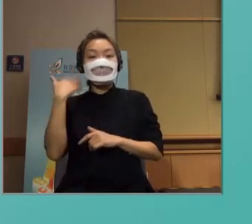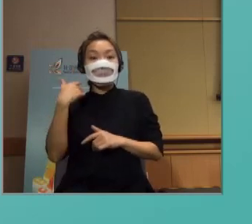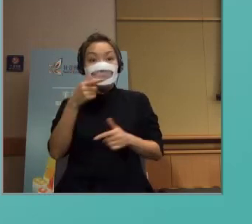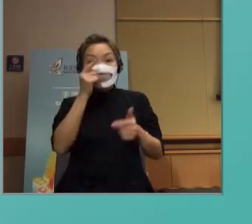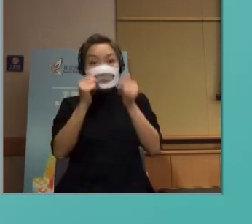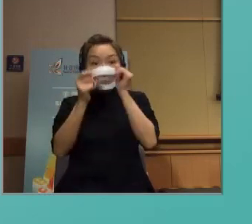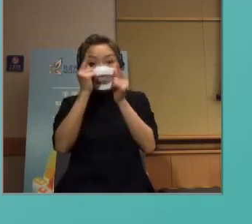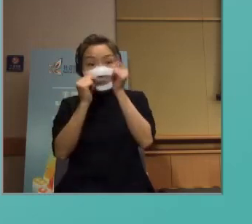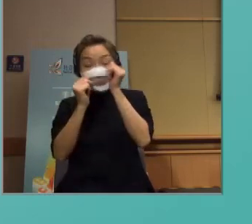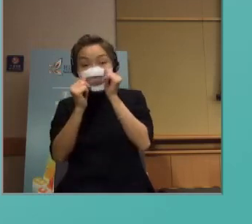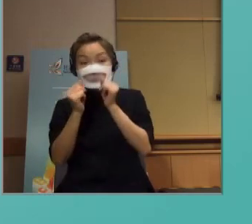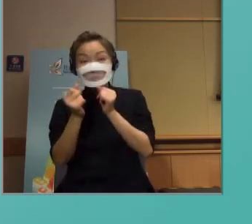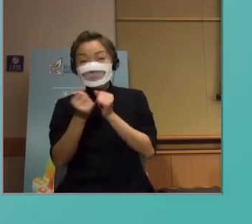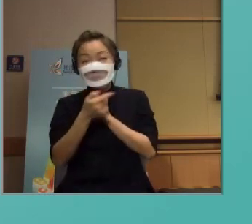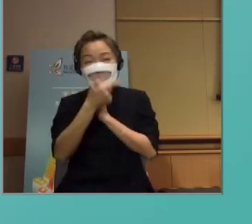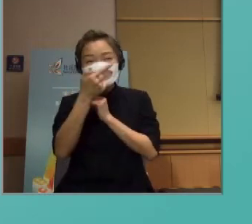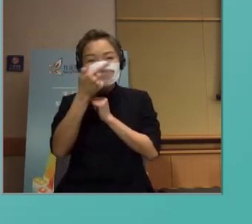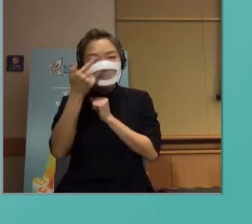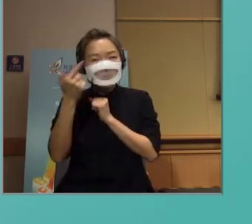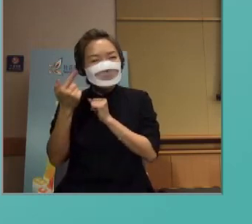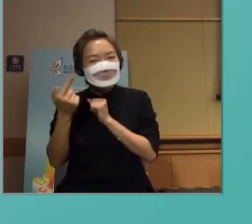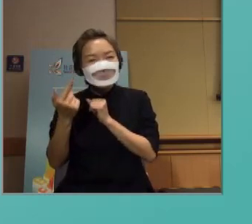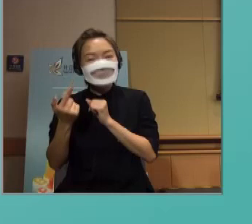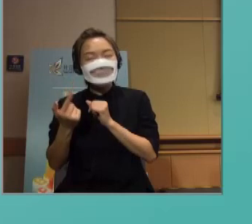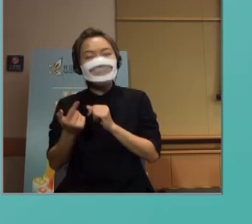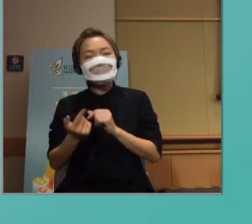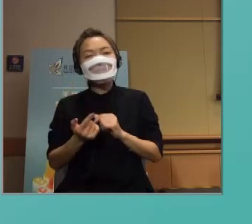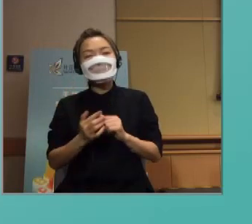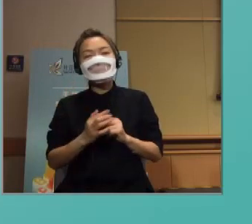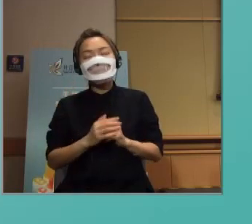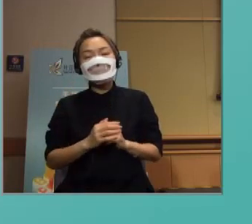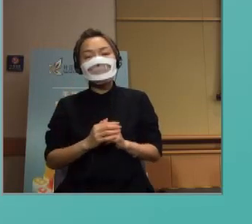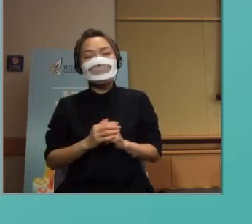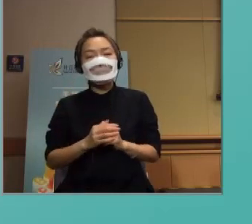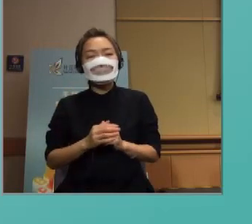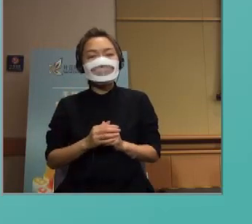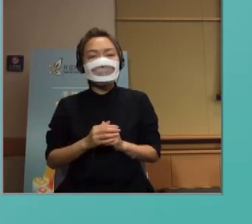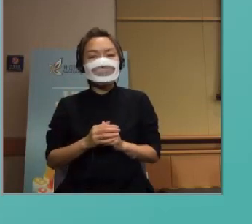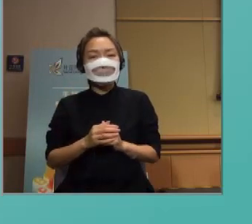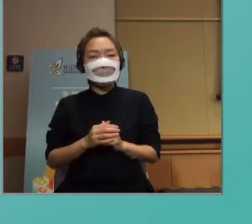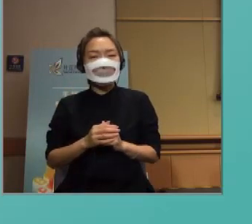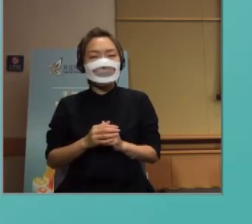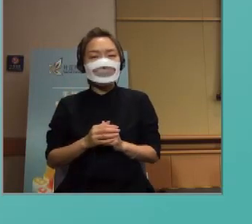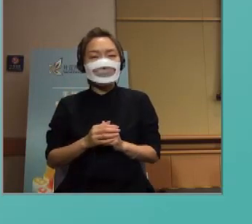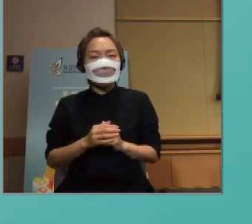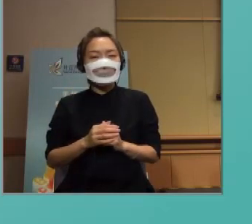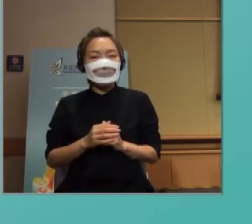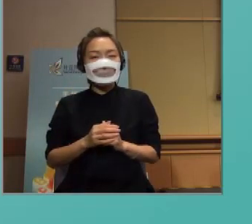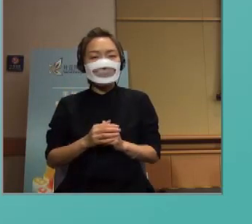the topic was not precisely on an NFT, but it has touched upon some aspects of NFT.